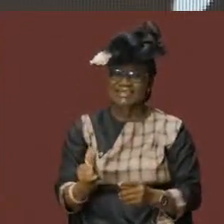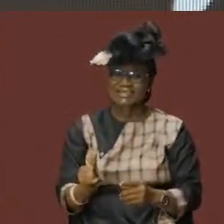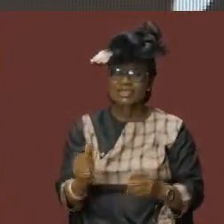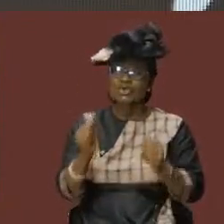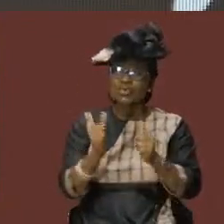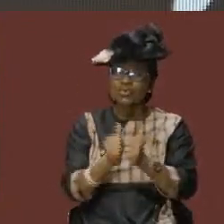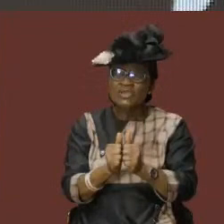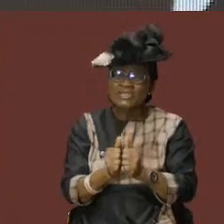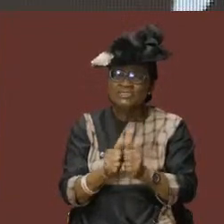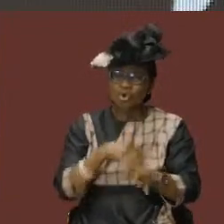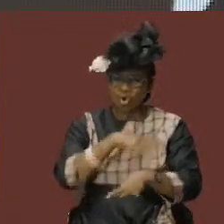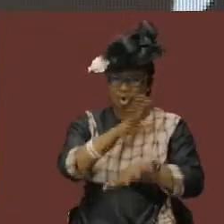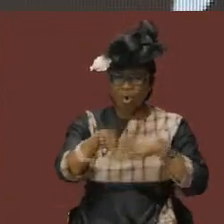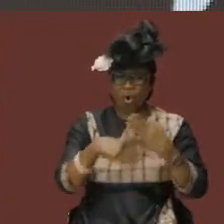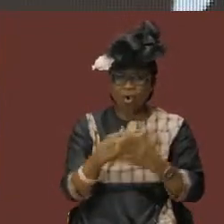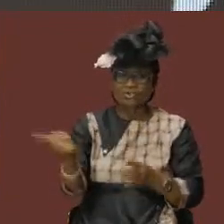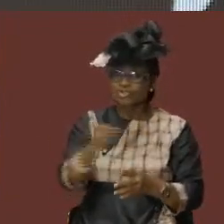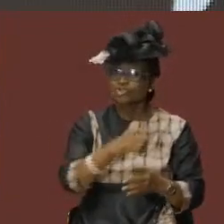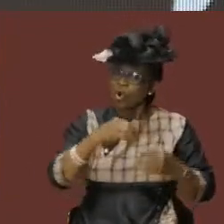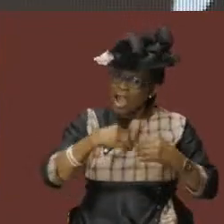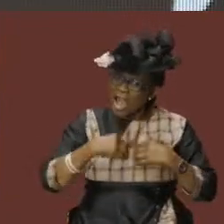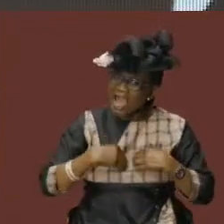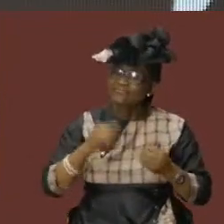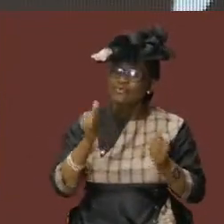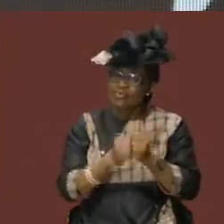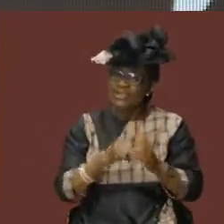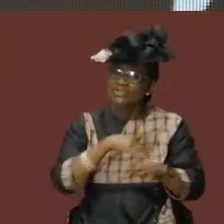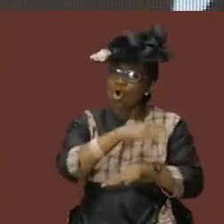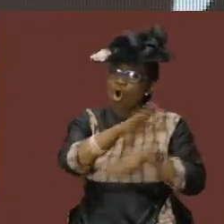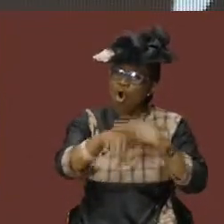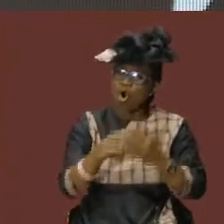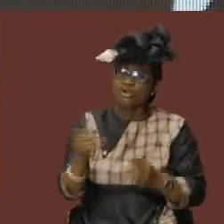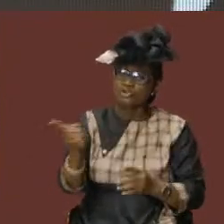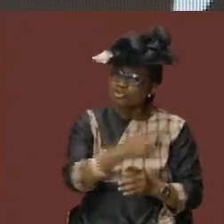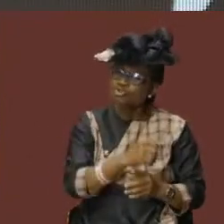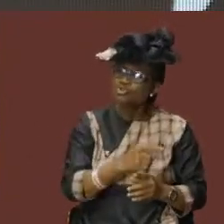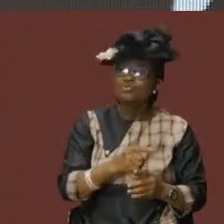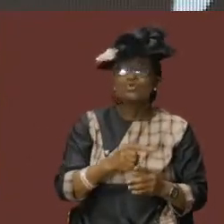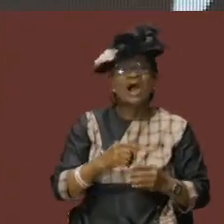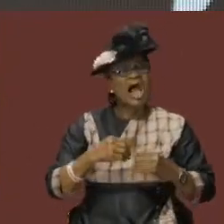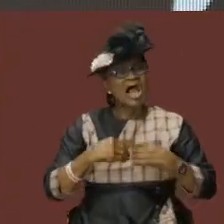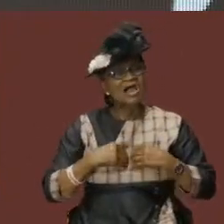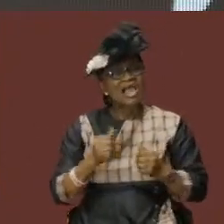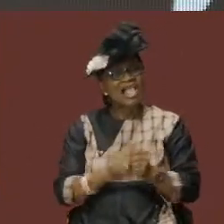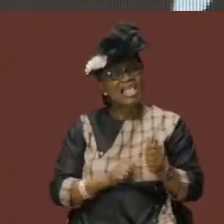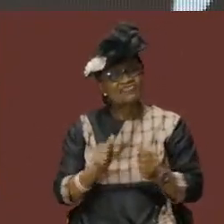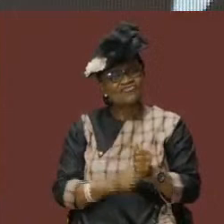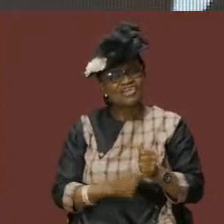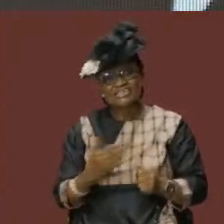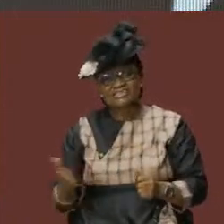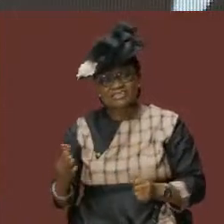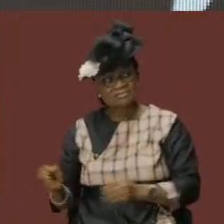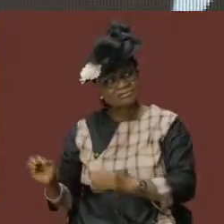With all you are, with all you have, everything thrown into it.